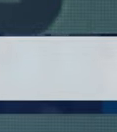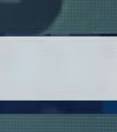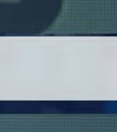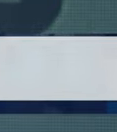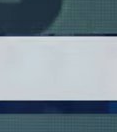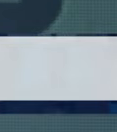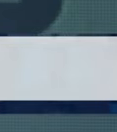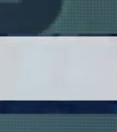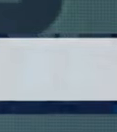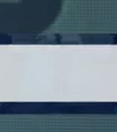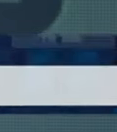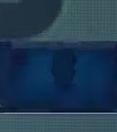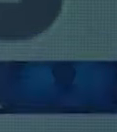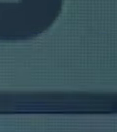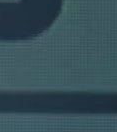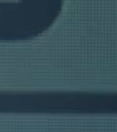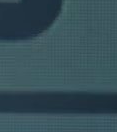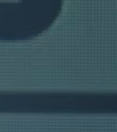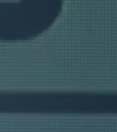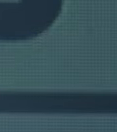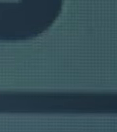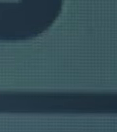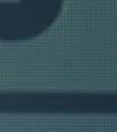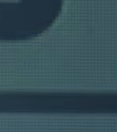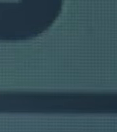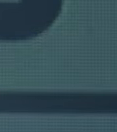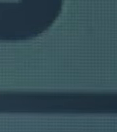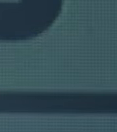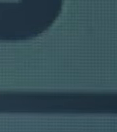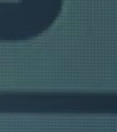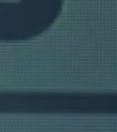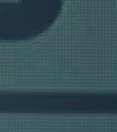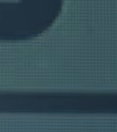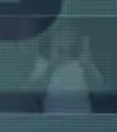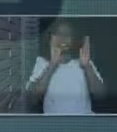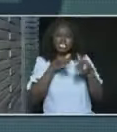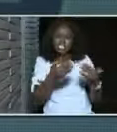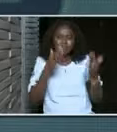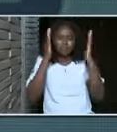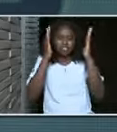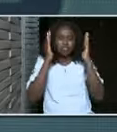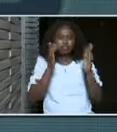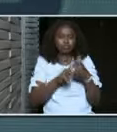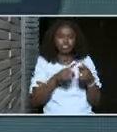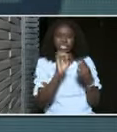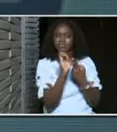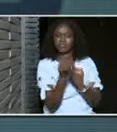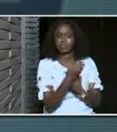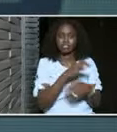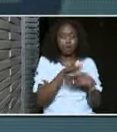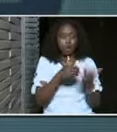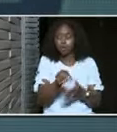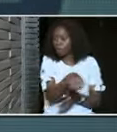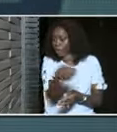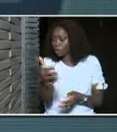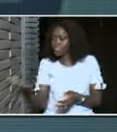with that is that if you don't pay attention to the environment, all those other things that you pay attention to could be